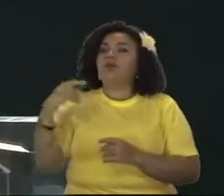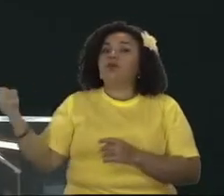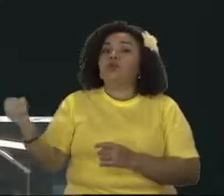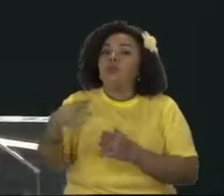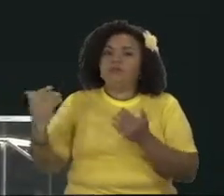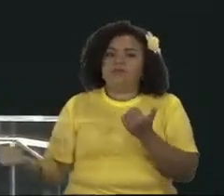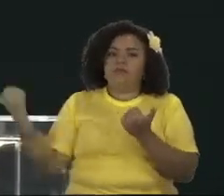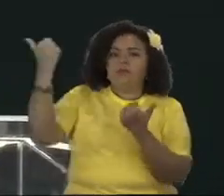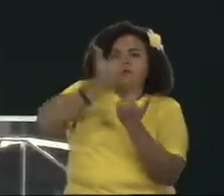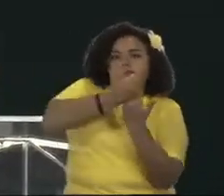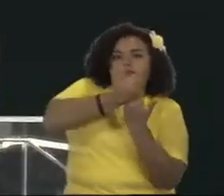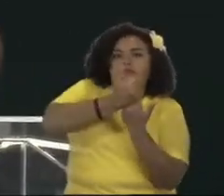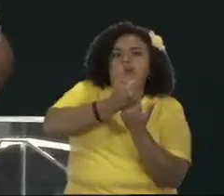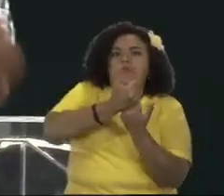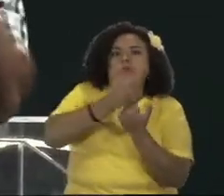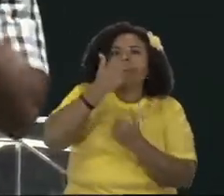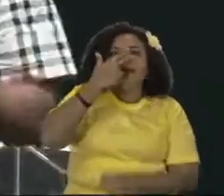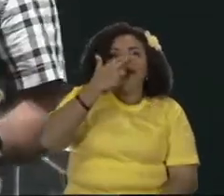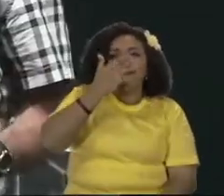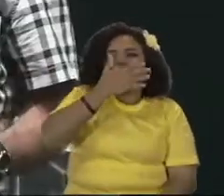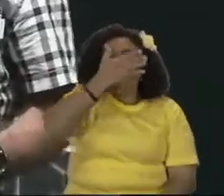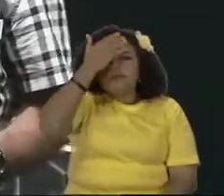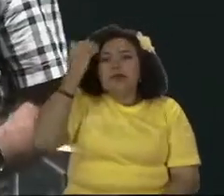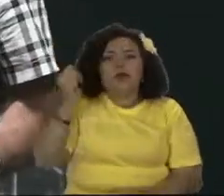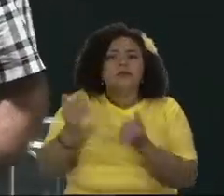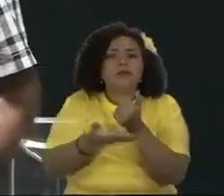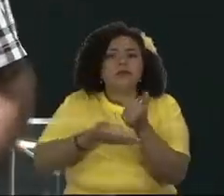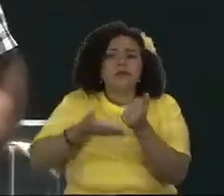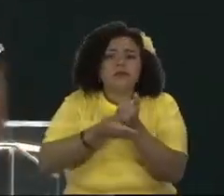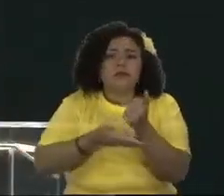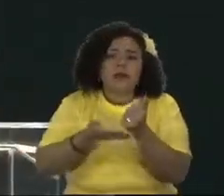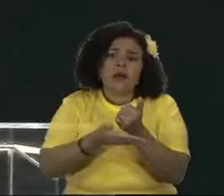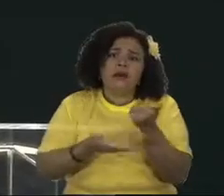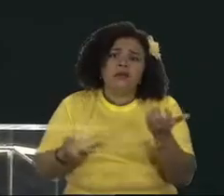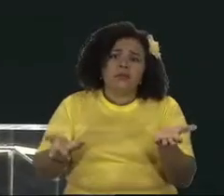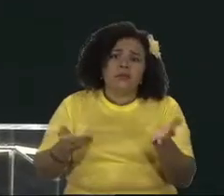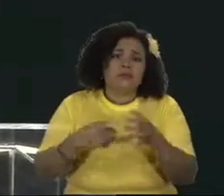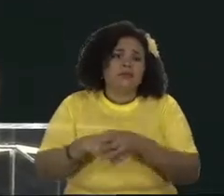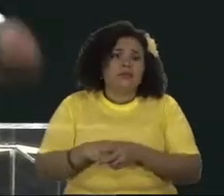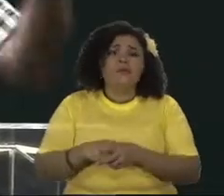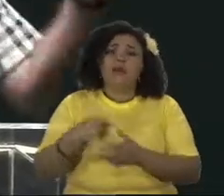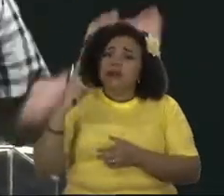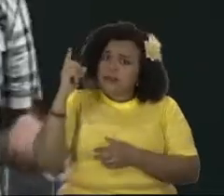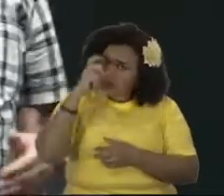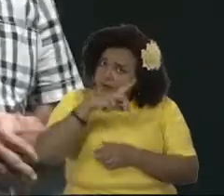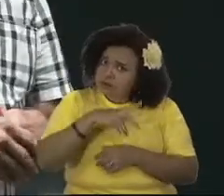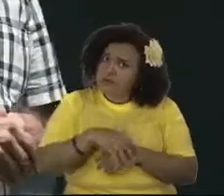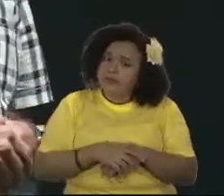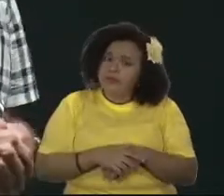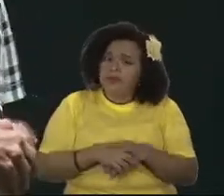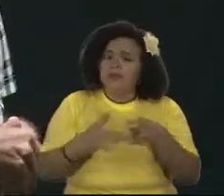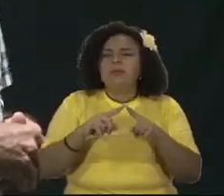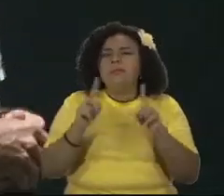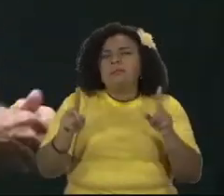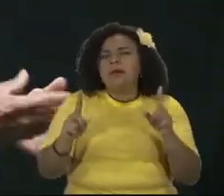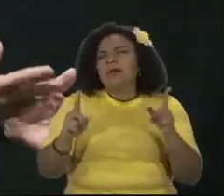pastor who does not have the same DNA, it came from somewhere else.